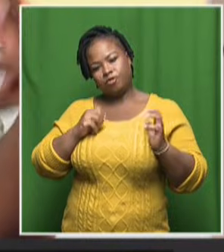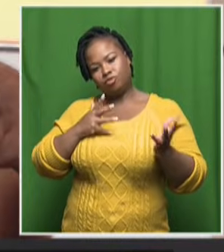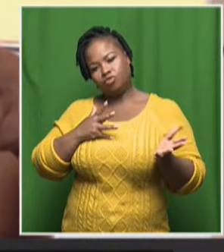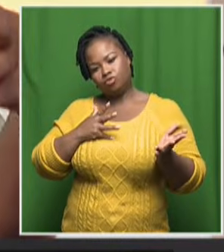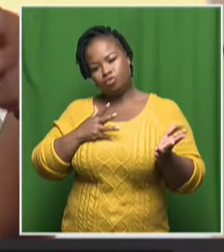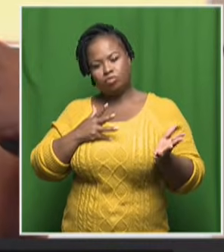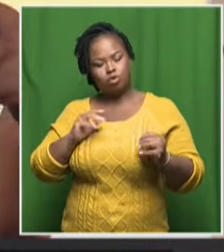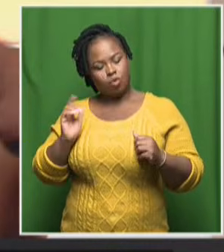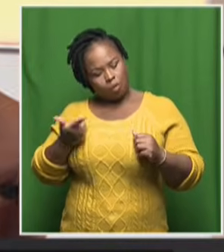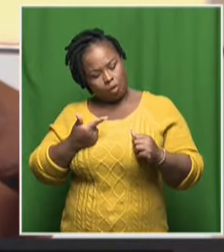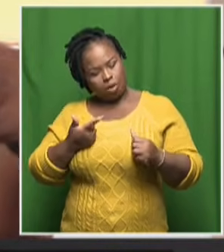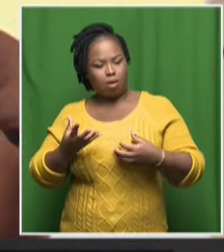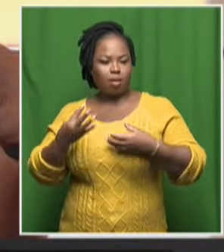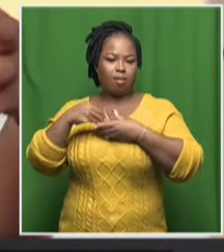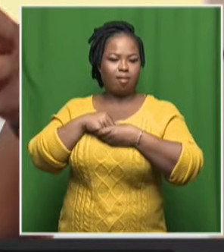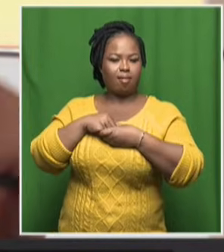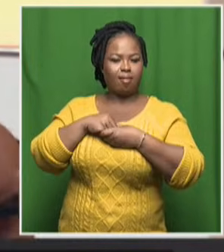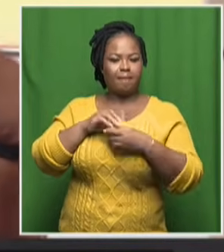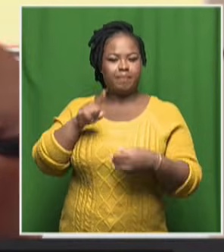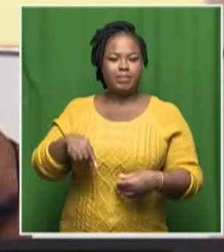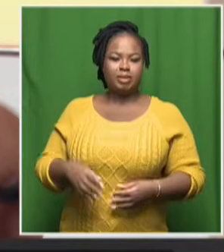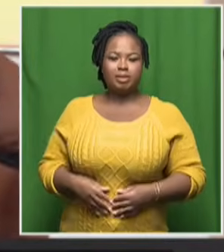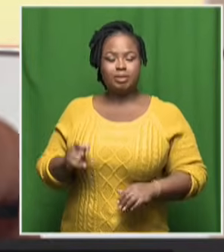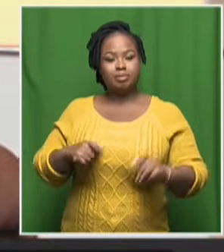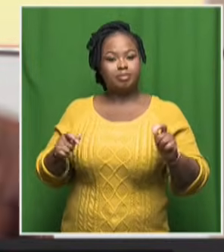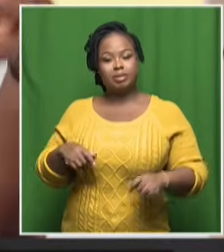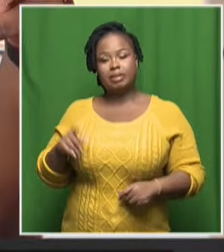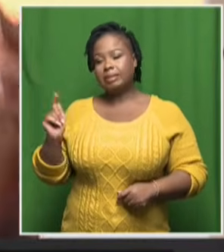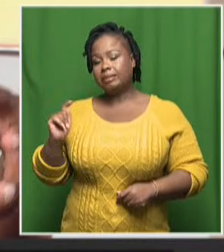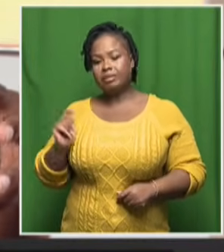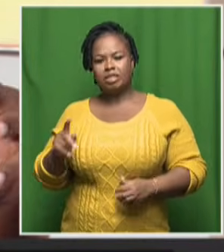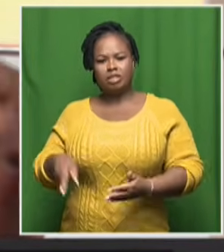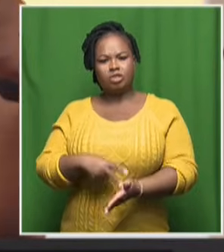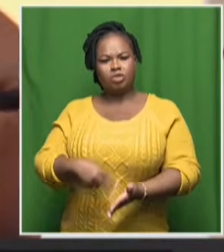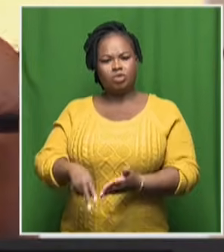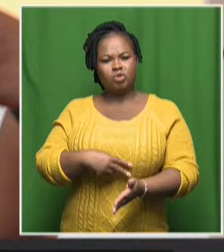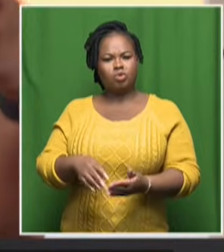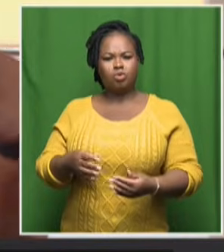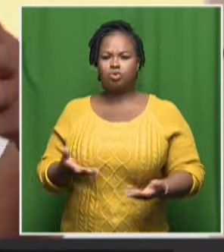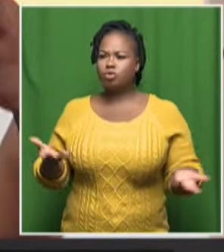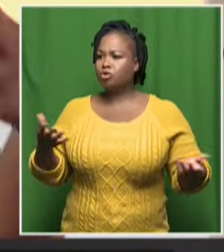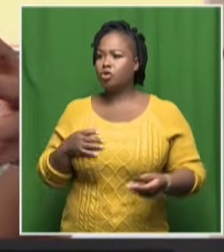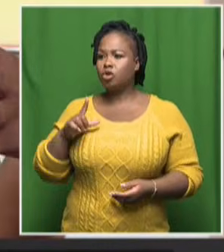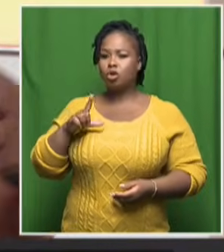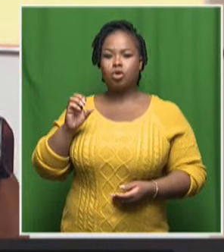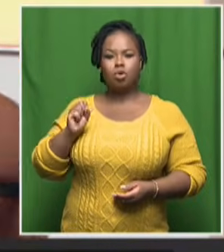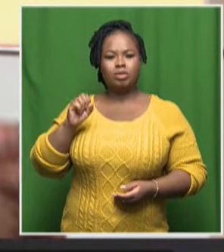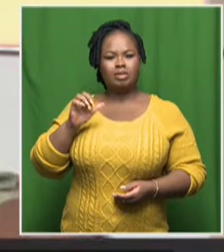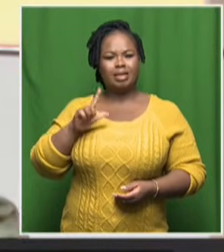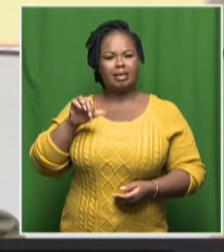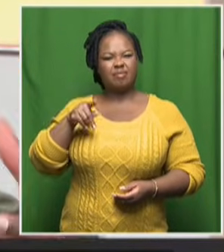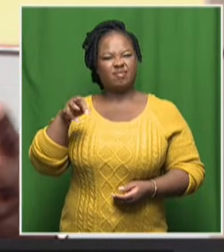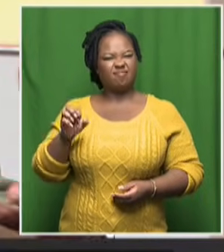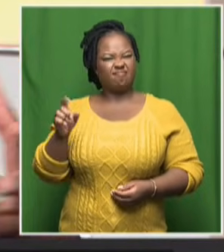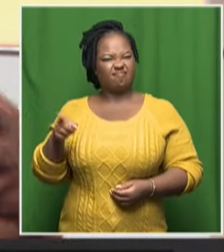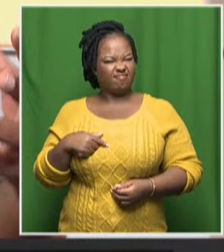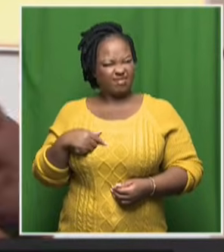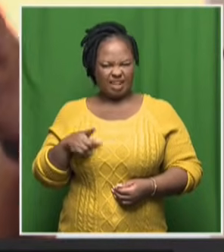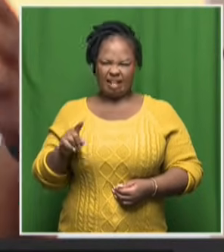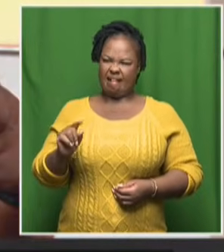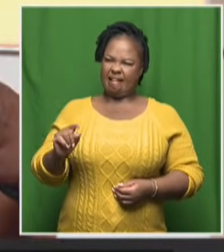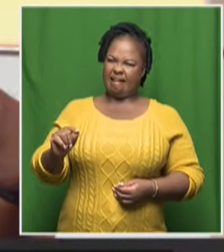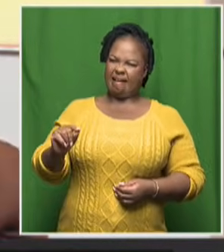know. Let everyone get involved. Seeing people from Soweto, Tembisa dancing to Los Lapi is like something you've never, it's like, you're like,